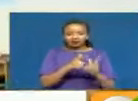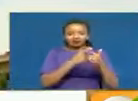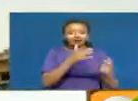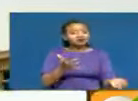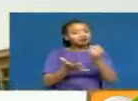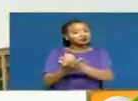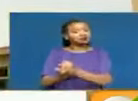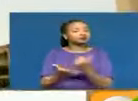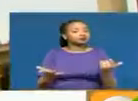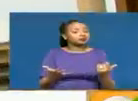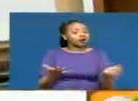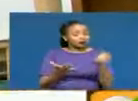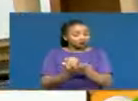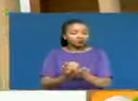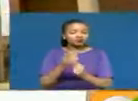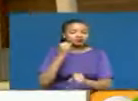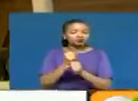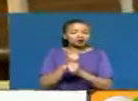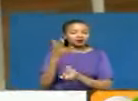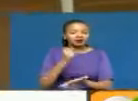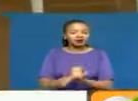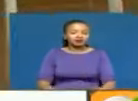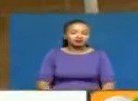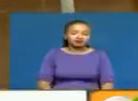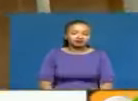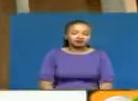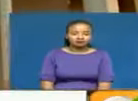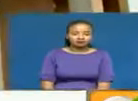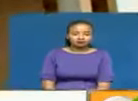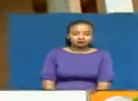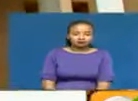into public offices. Sam Ogina, Citizen TV, Nairobi.